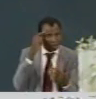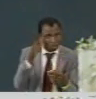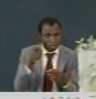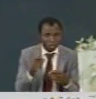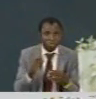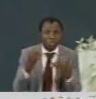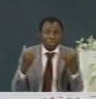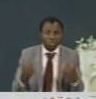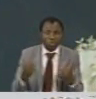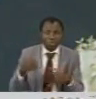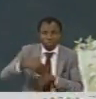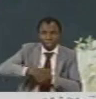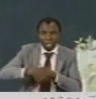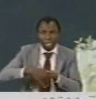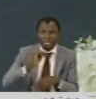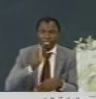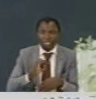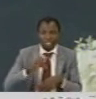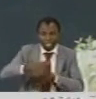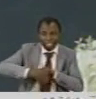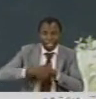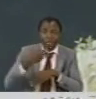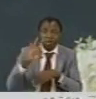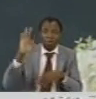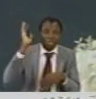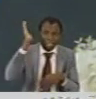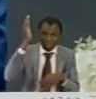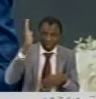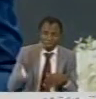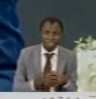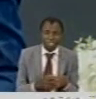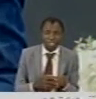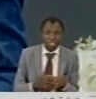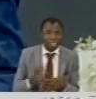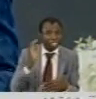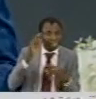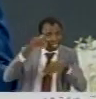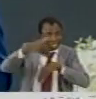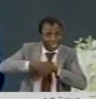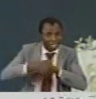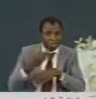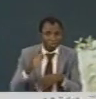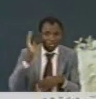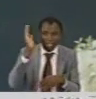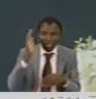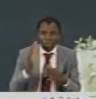Tonight is night of testimony. Night of testimony.